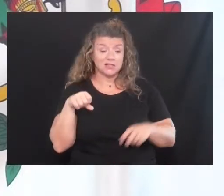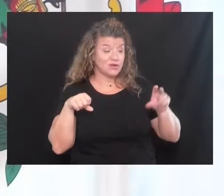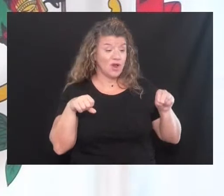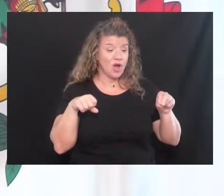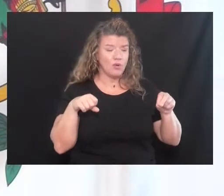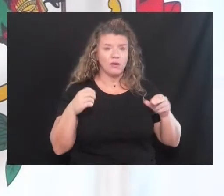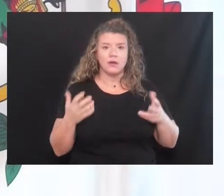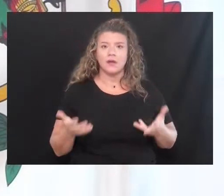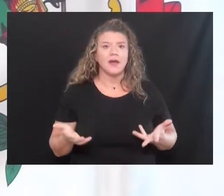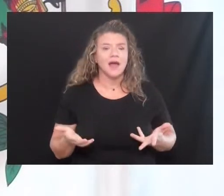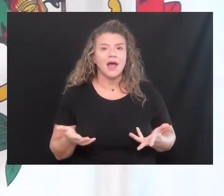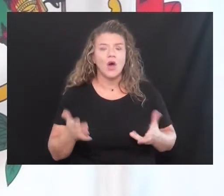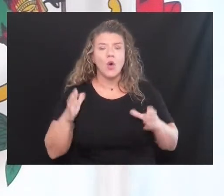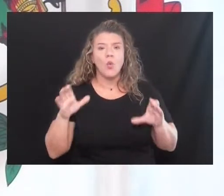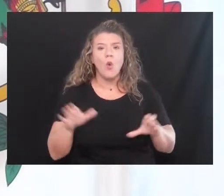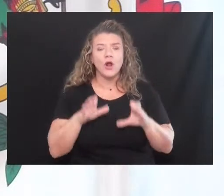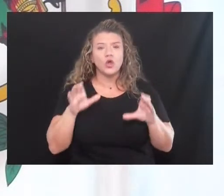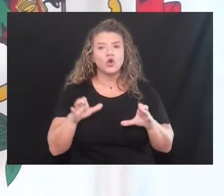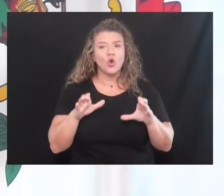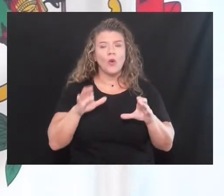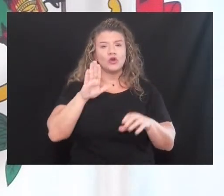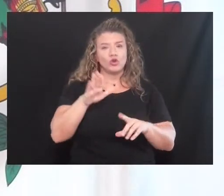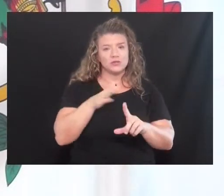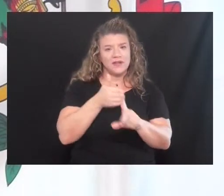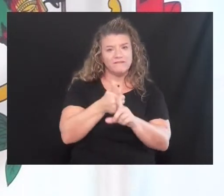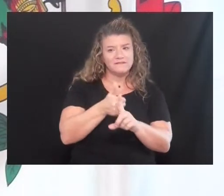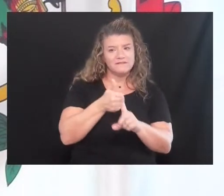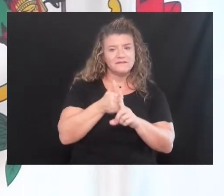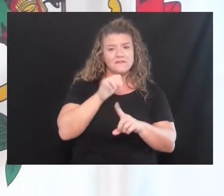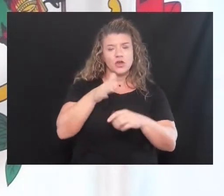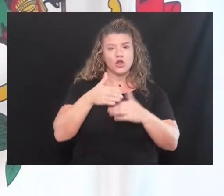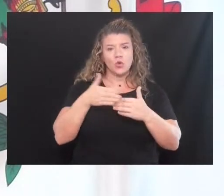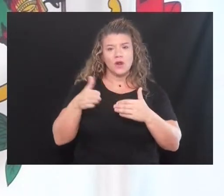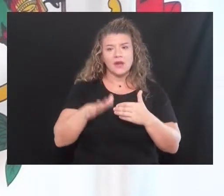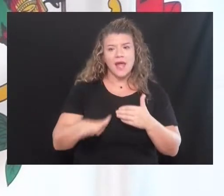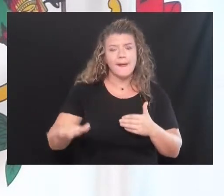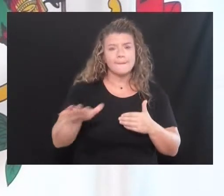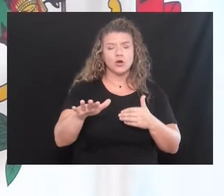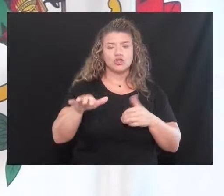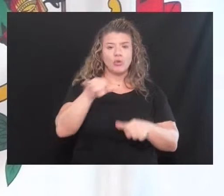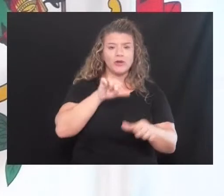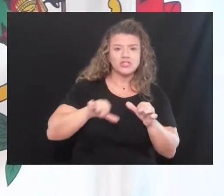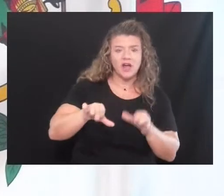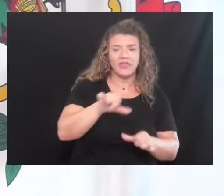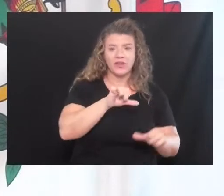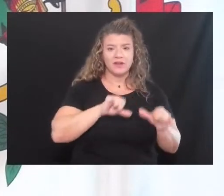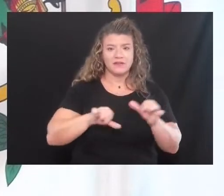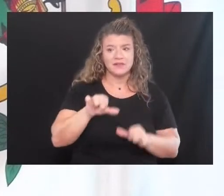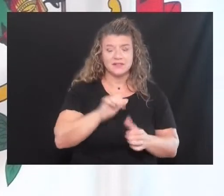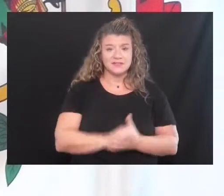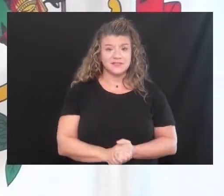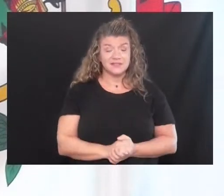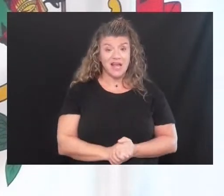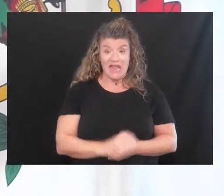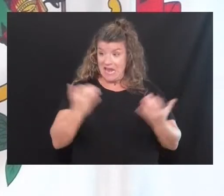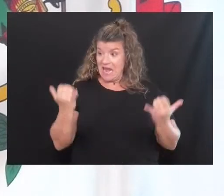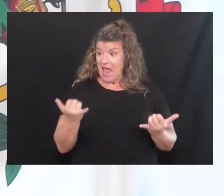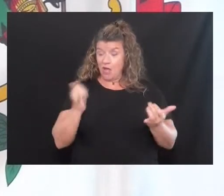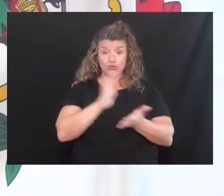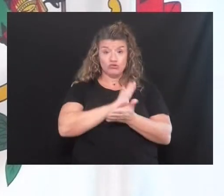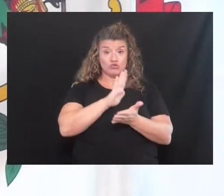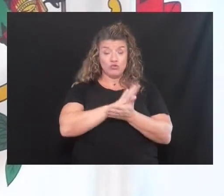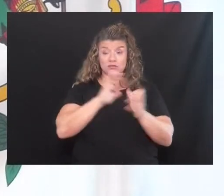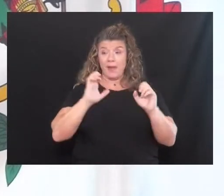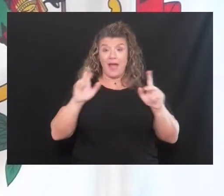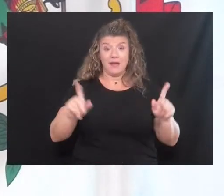are we doing to our neighbors? What are we doing to one another? We're going back to school.